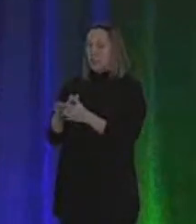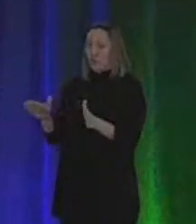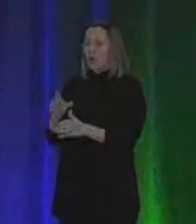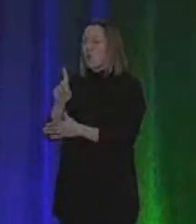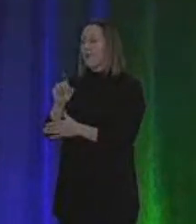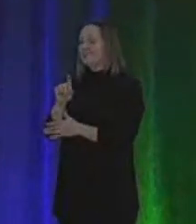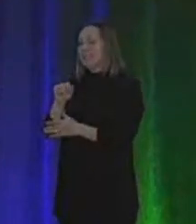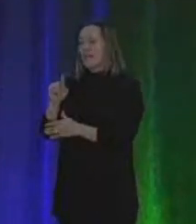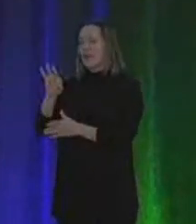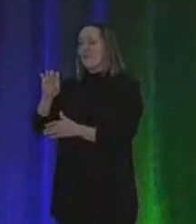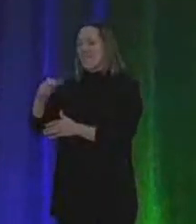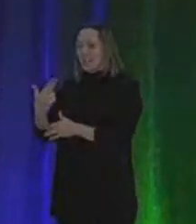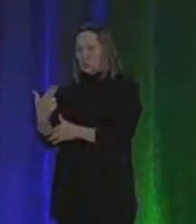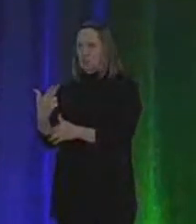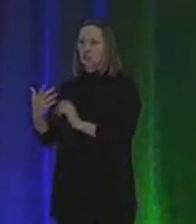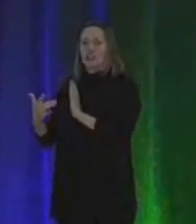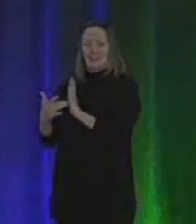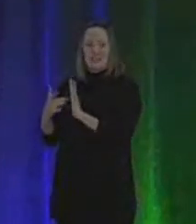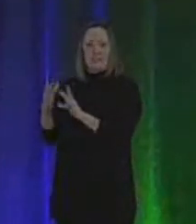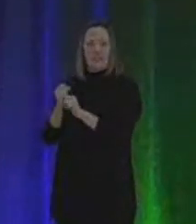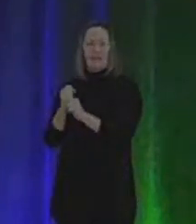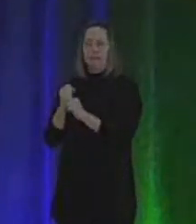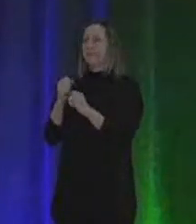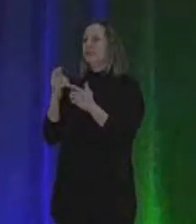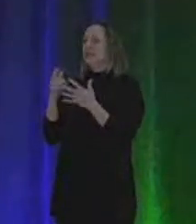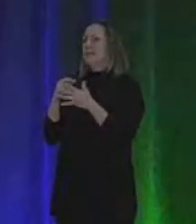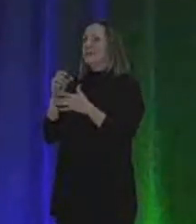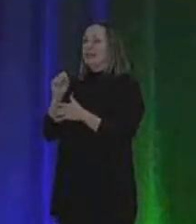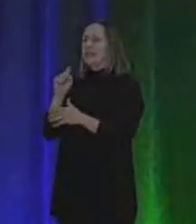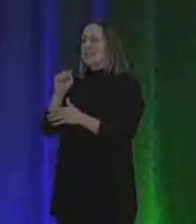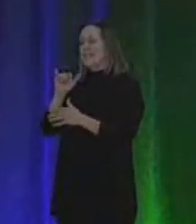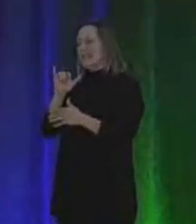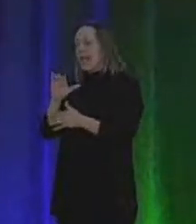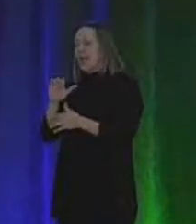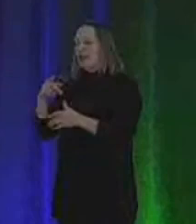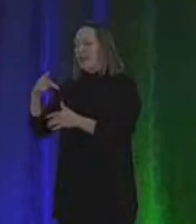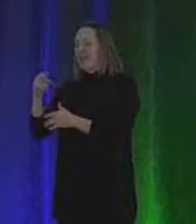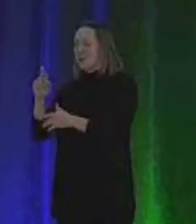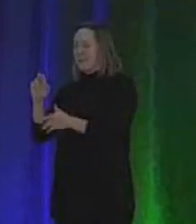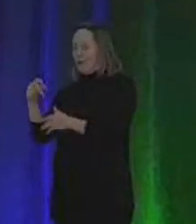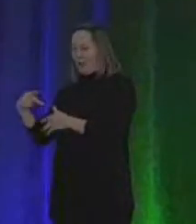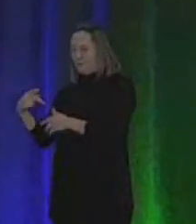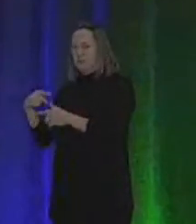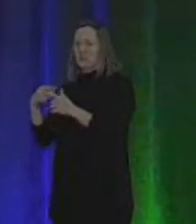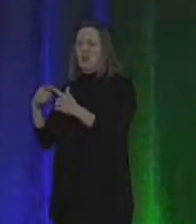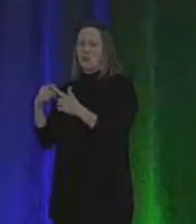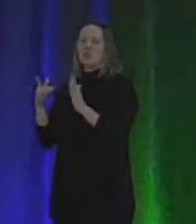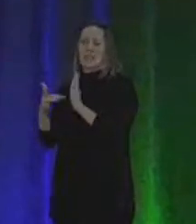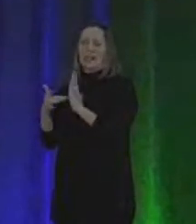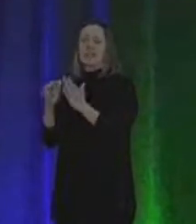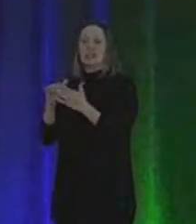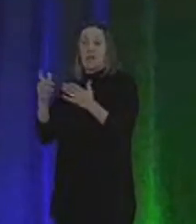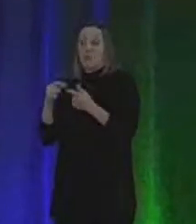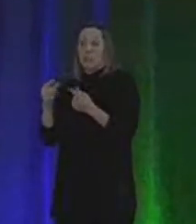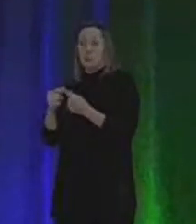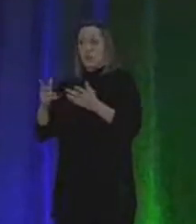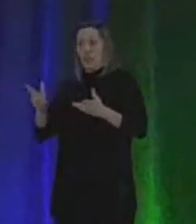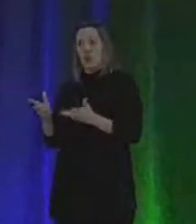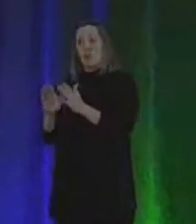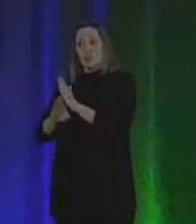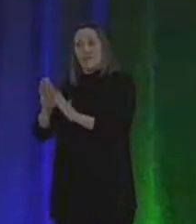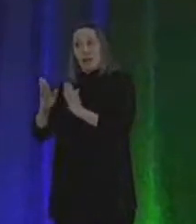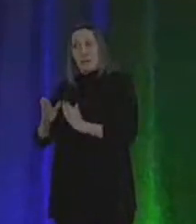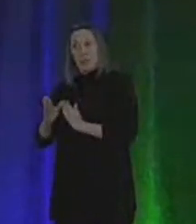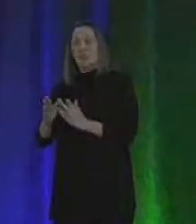fetching techniques in Next.js, like get server-side props and get static props, which are data fetching techniques that essentially encourage developers